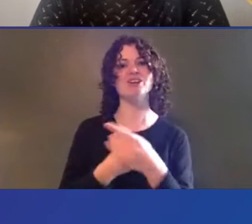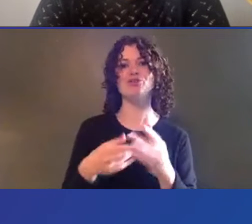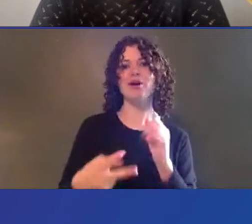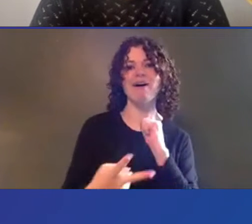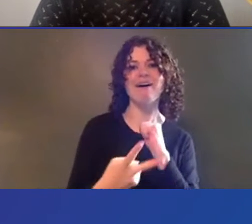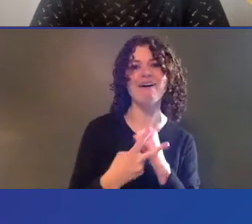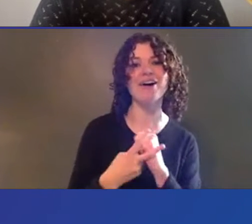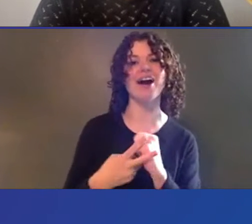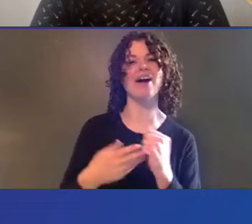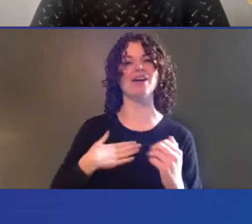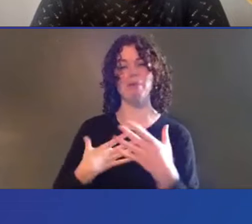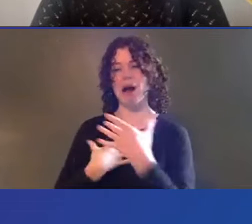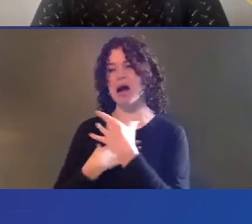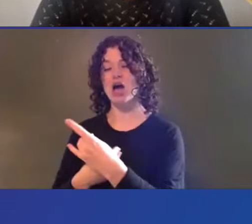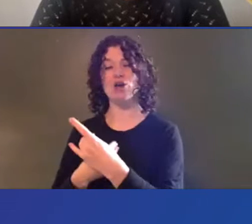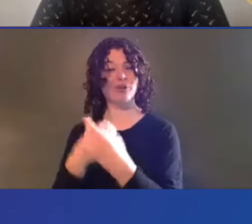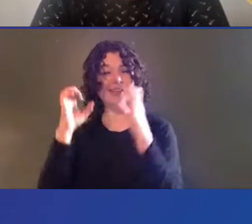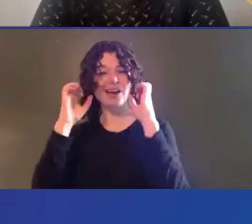in education,